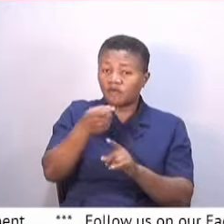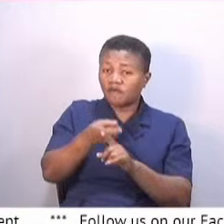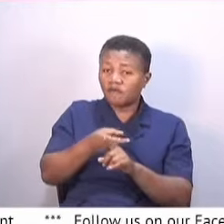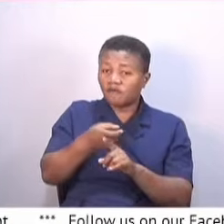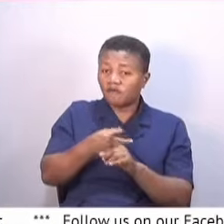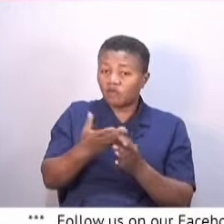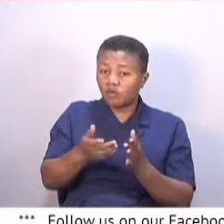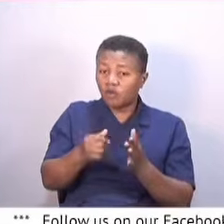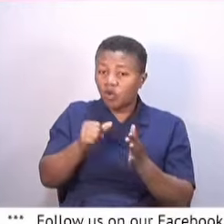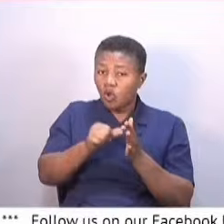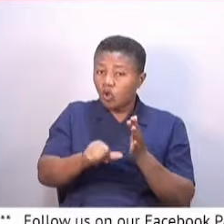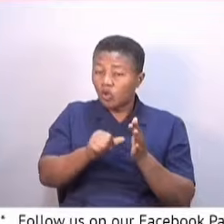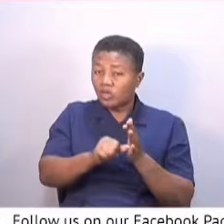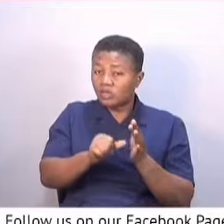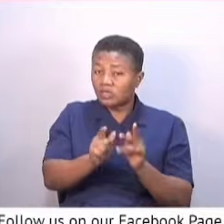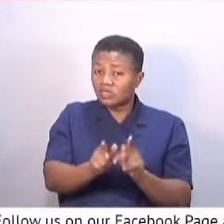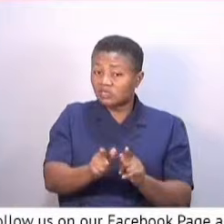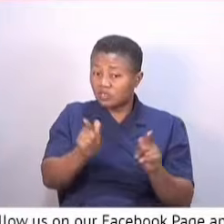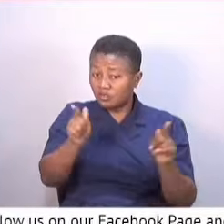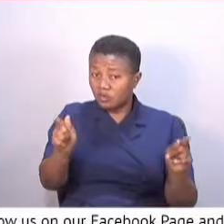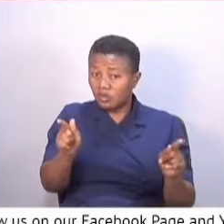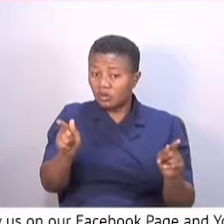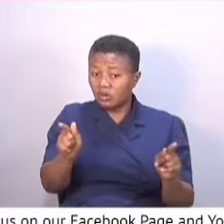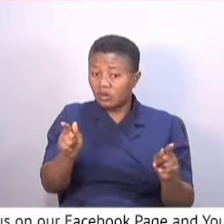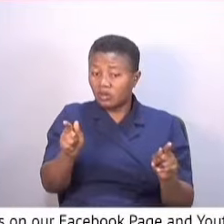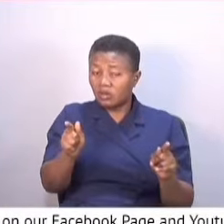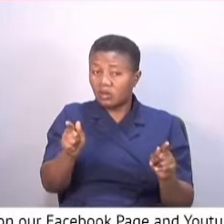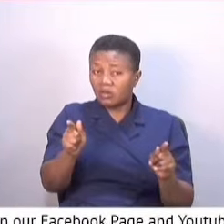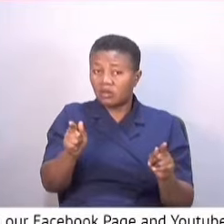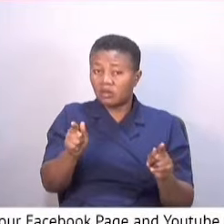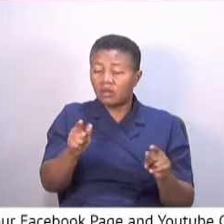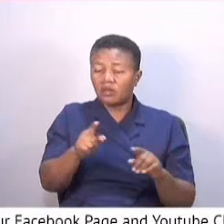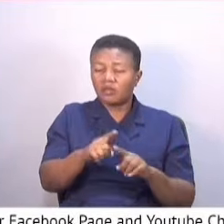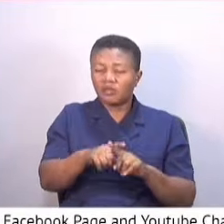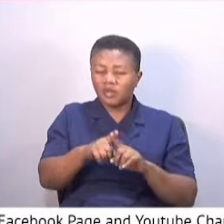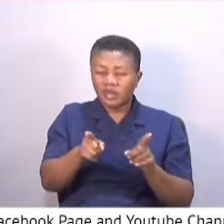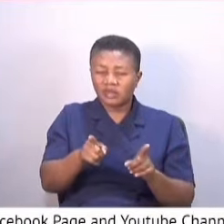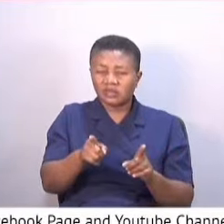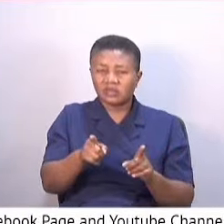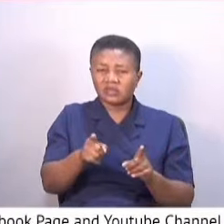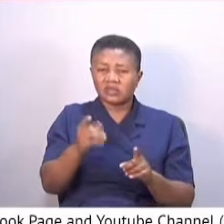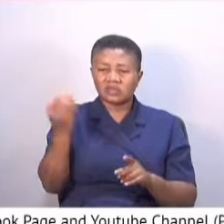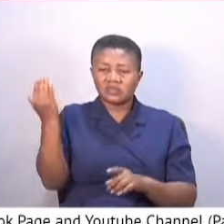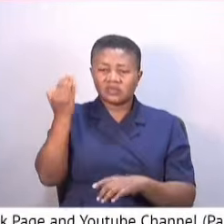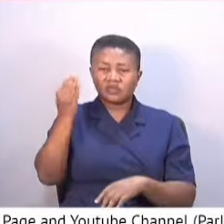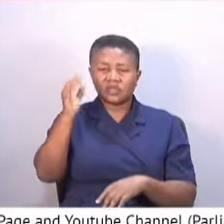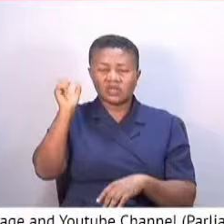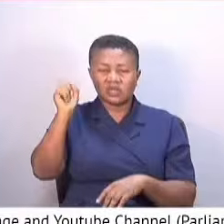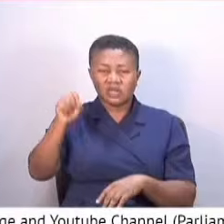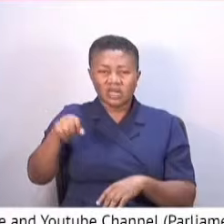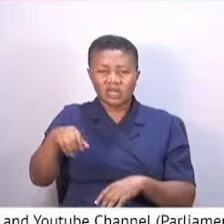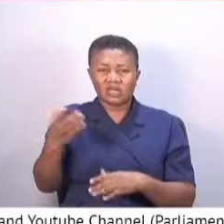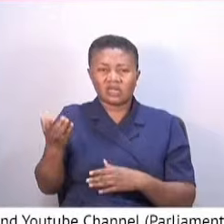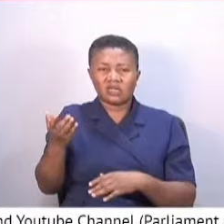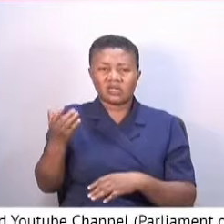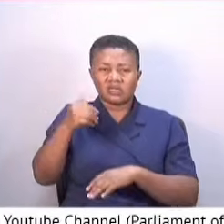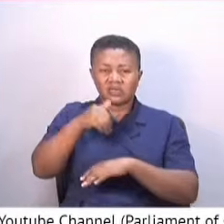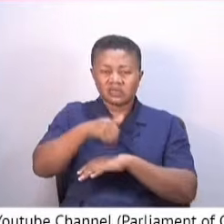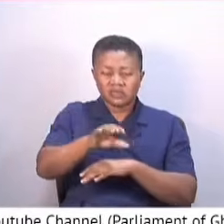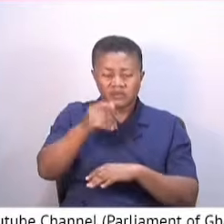is being referred. And honorable members, statement can be transmitted for